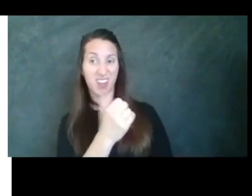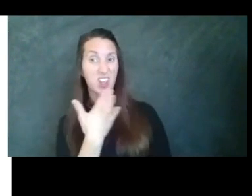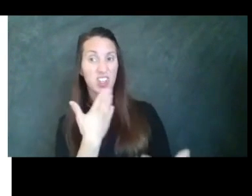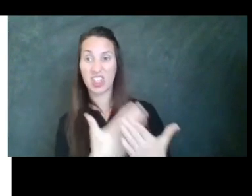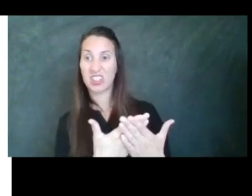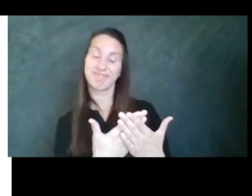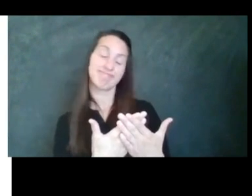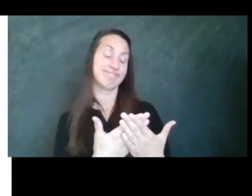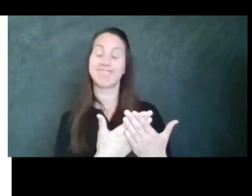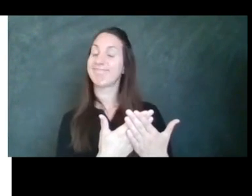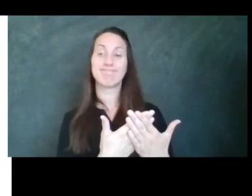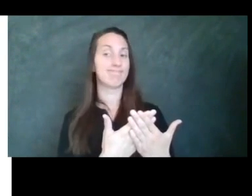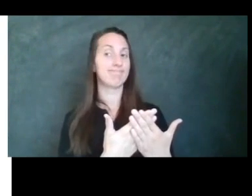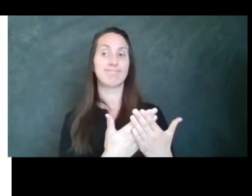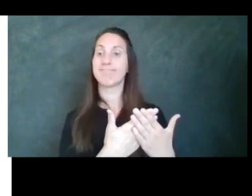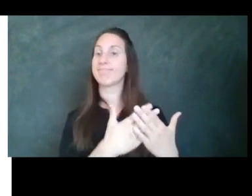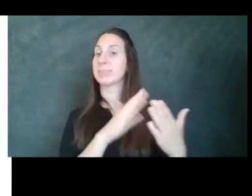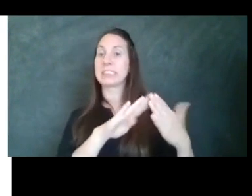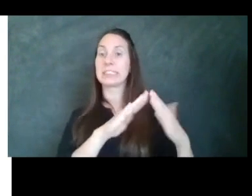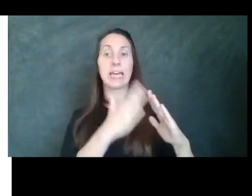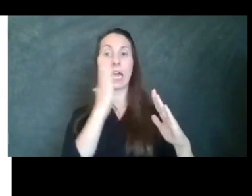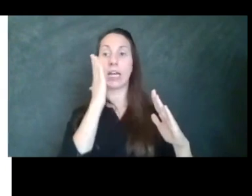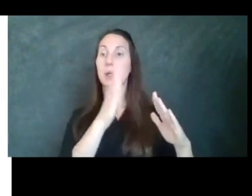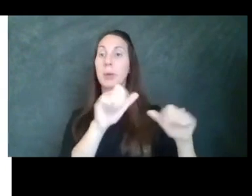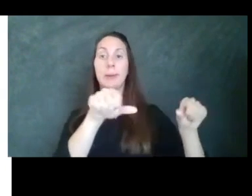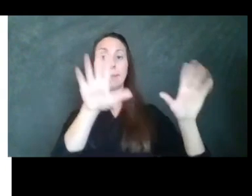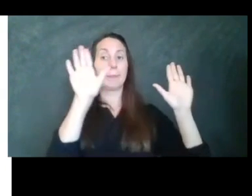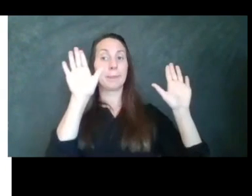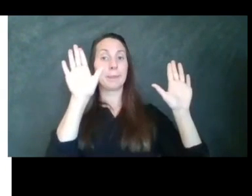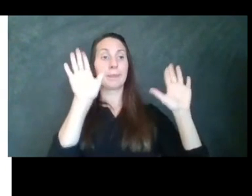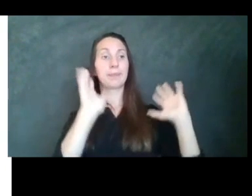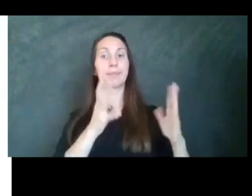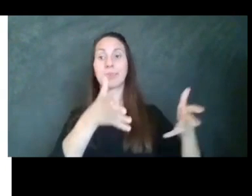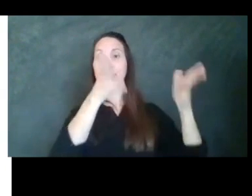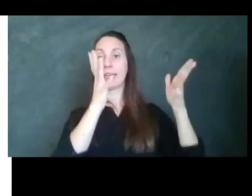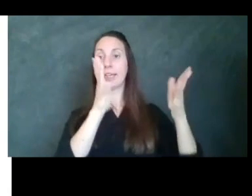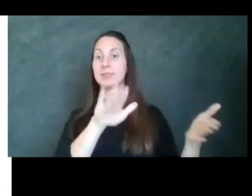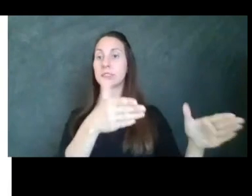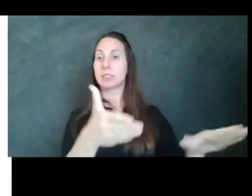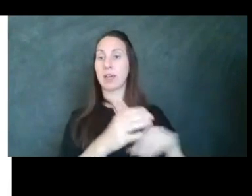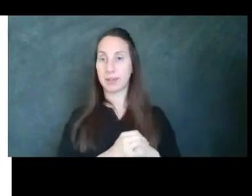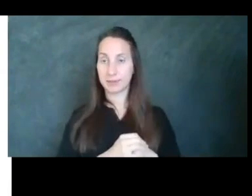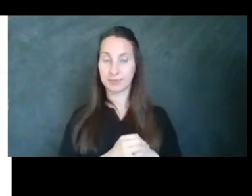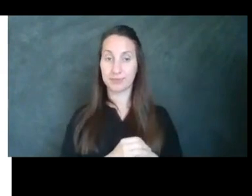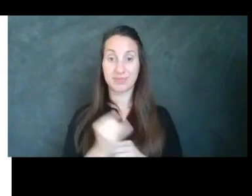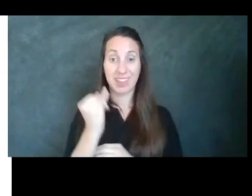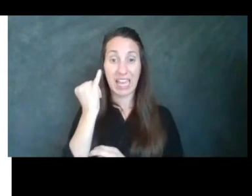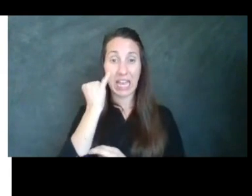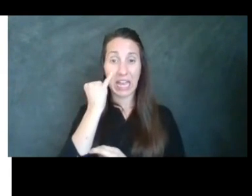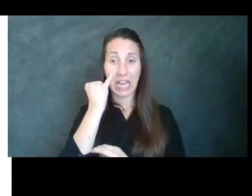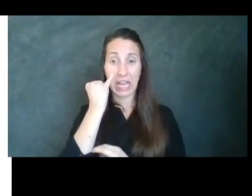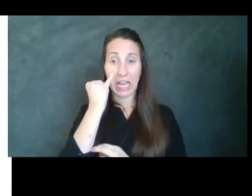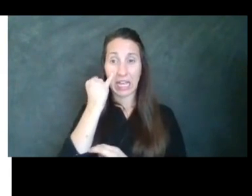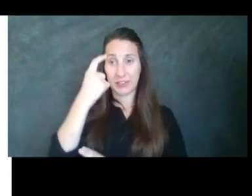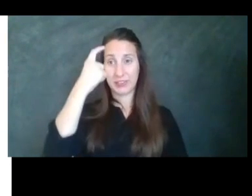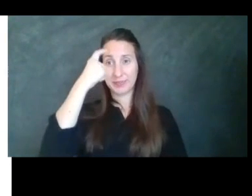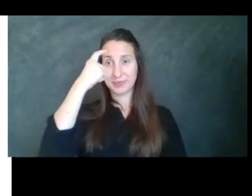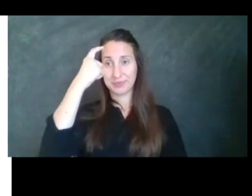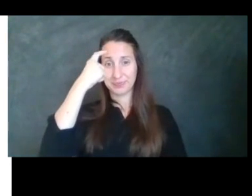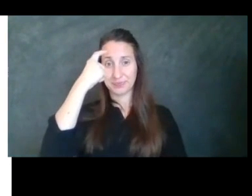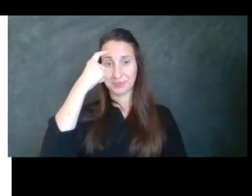will leave the unhealthy to die, and those whose psychological constitution